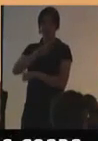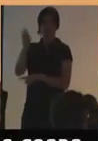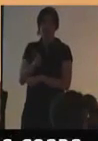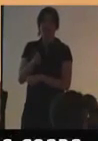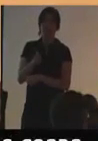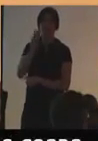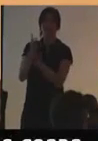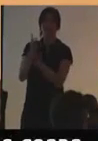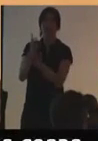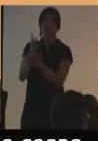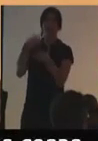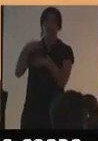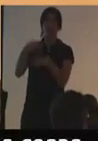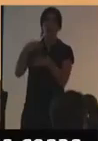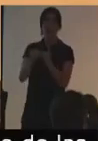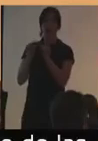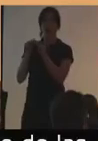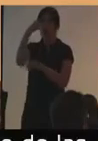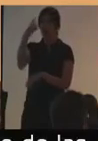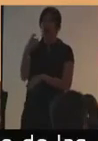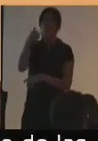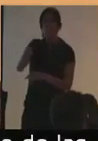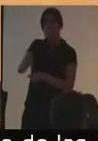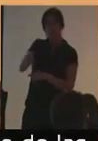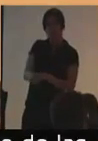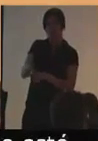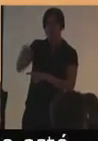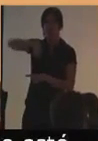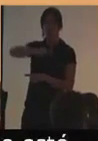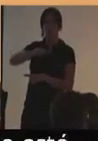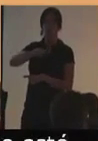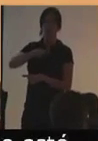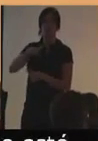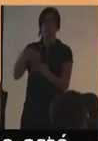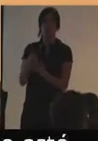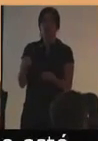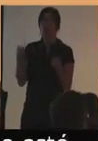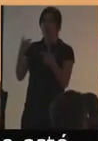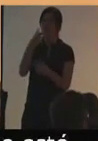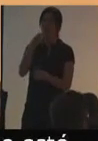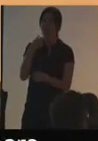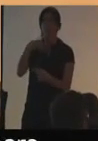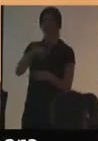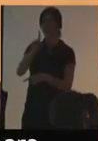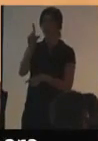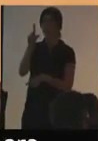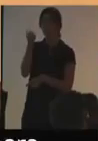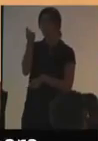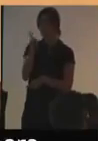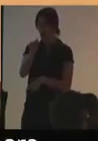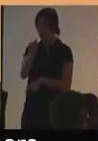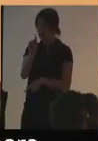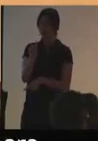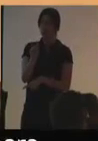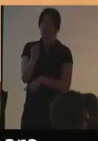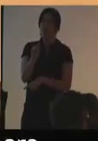so that the challenge of normalization, of standardization is important, to have everything available at the lesser possible